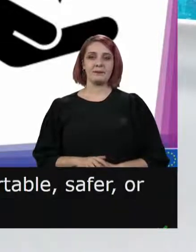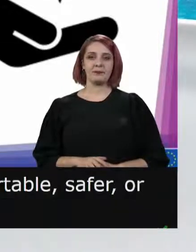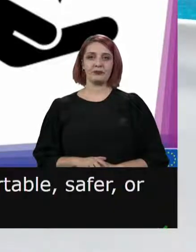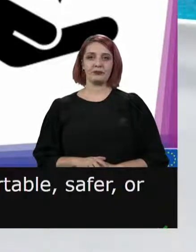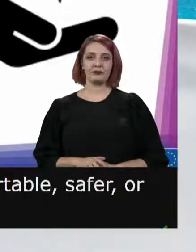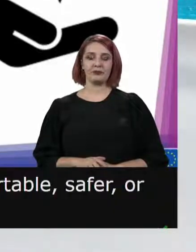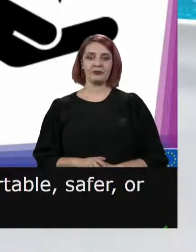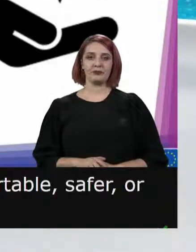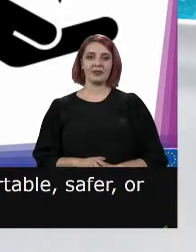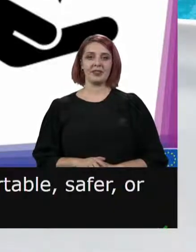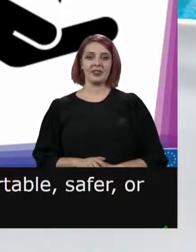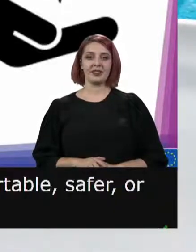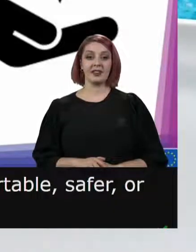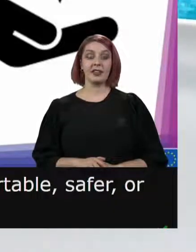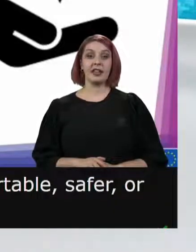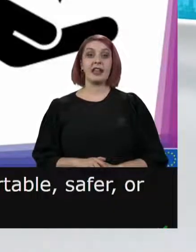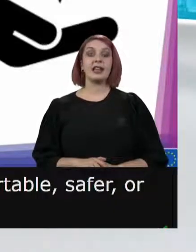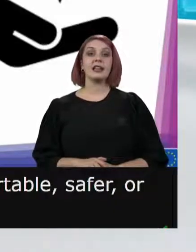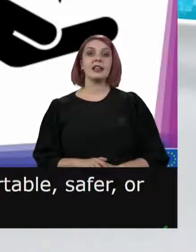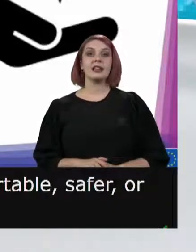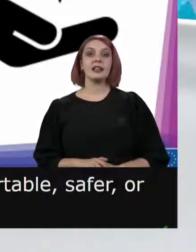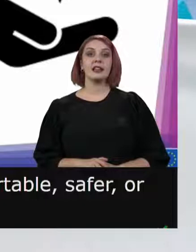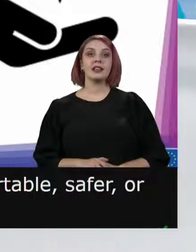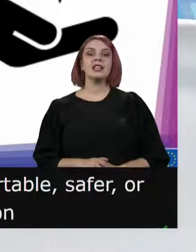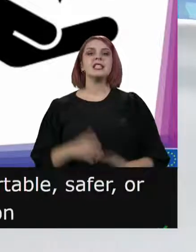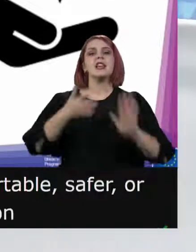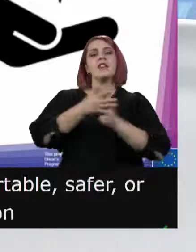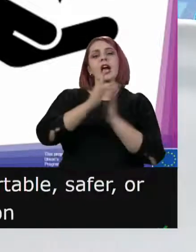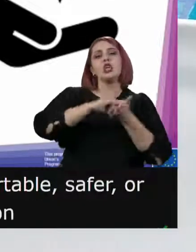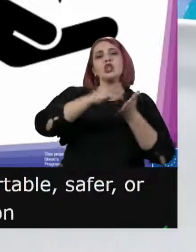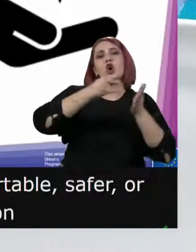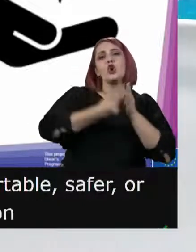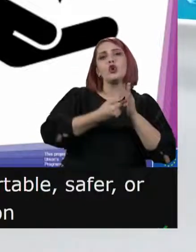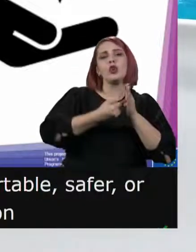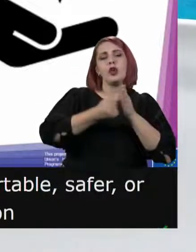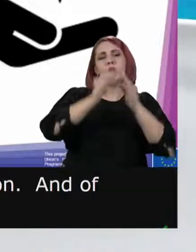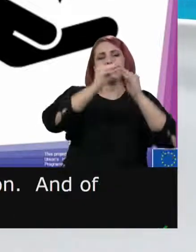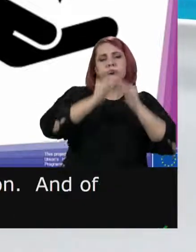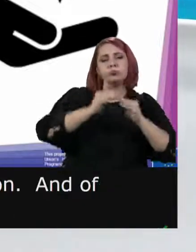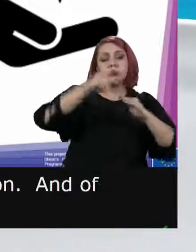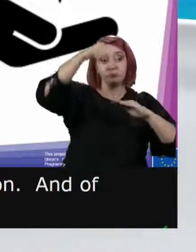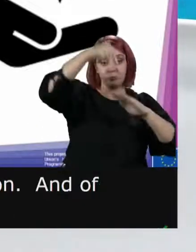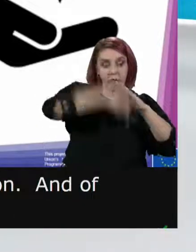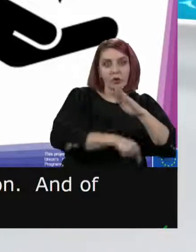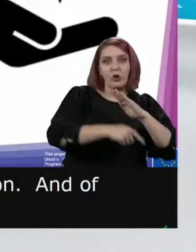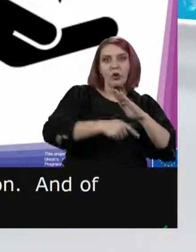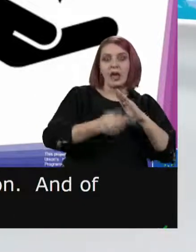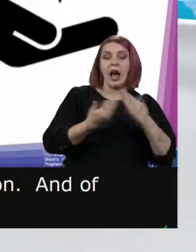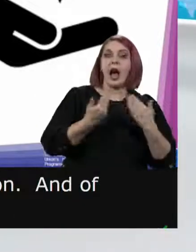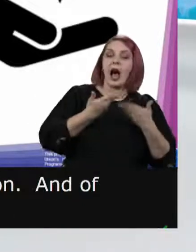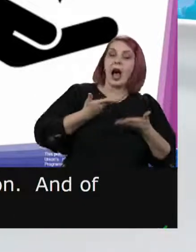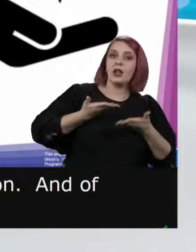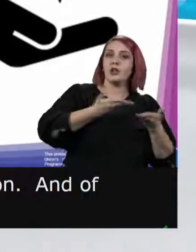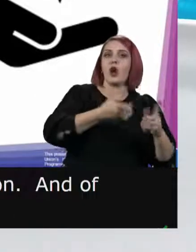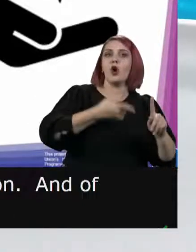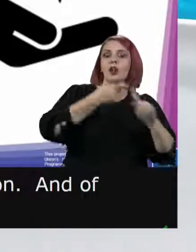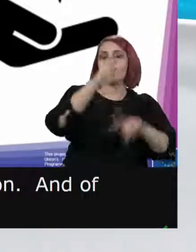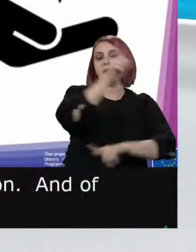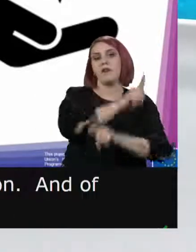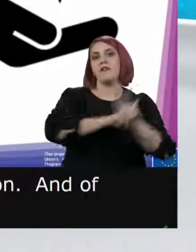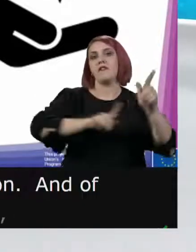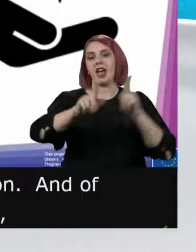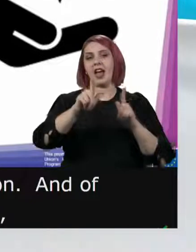implementation. And of course, added value such as reducing congestion, environmental impact,